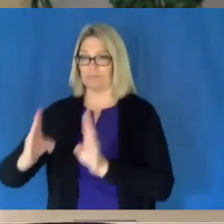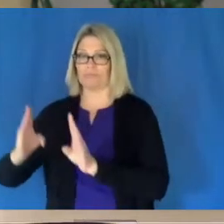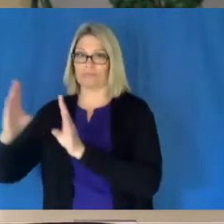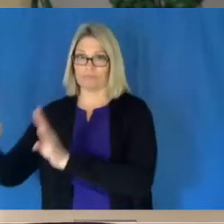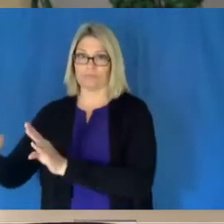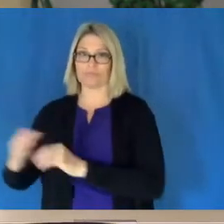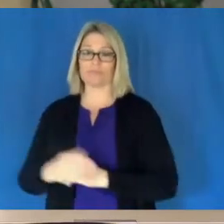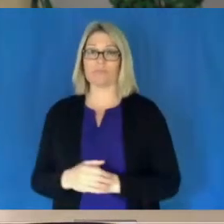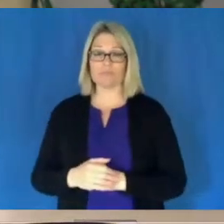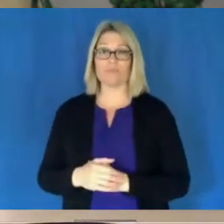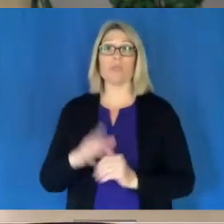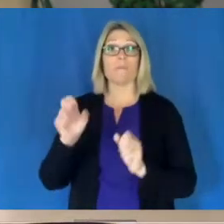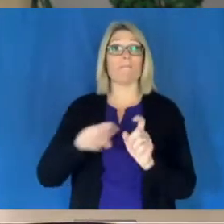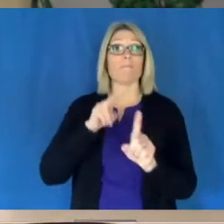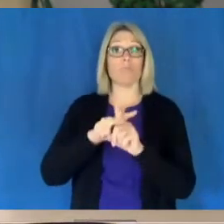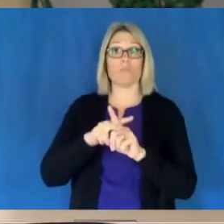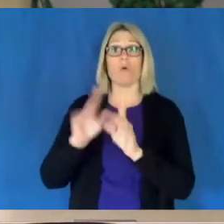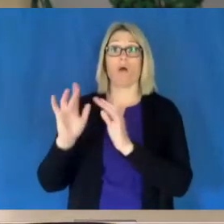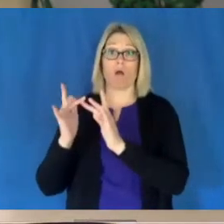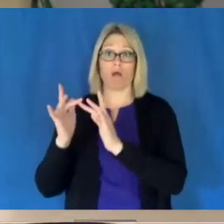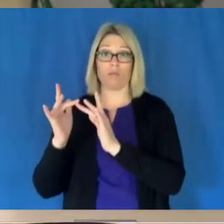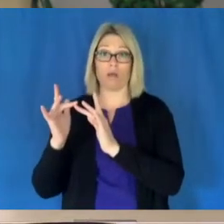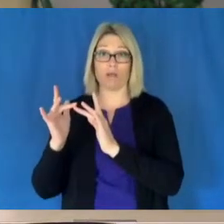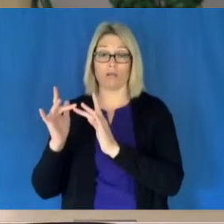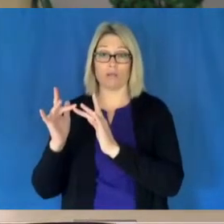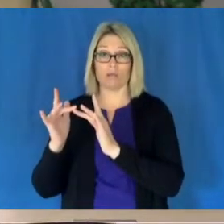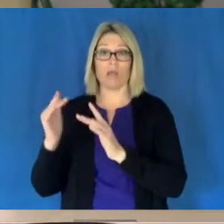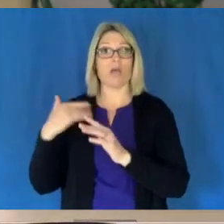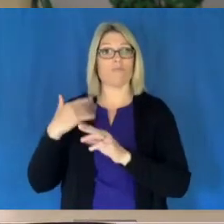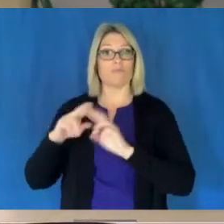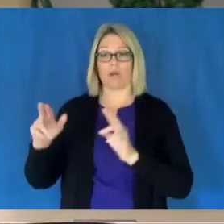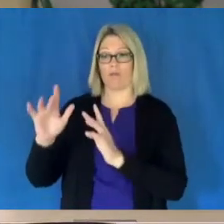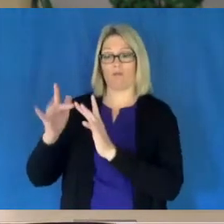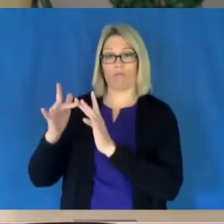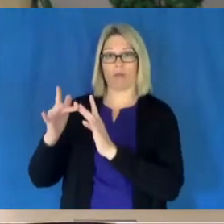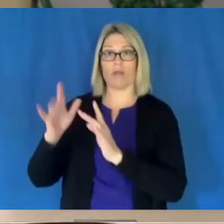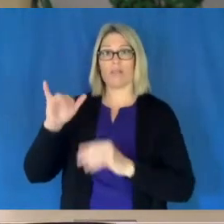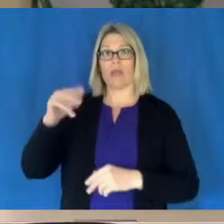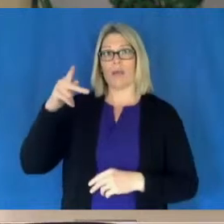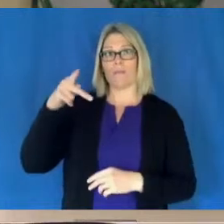Appointments can be booked directly online using our online booking system at